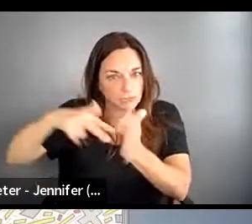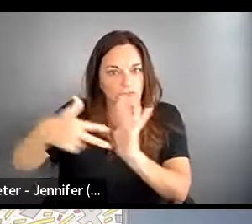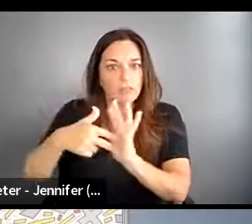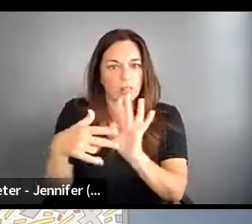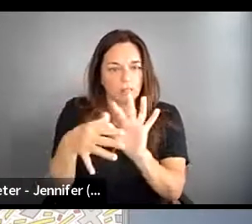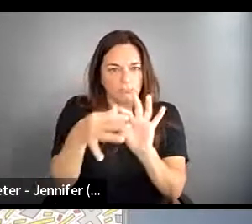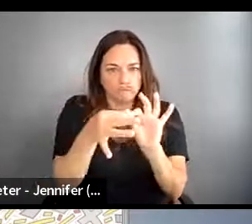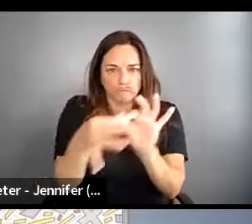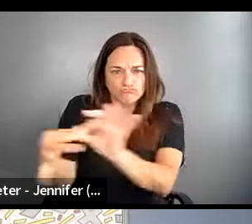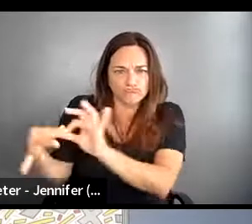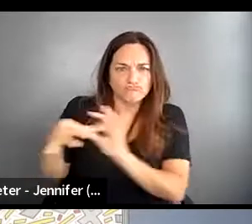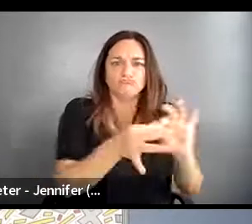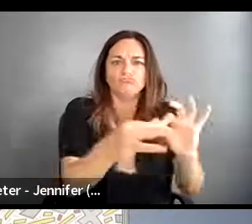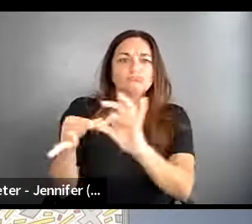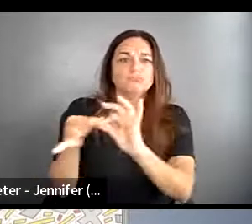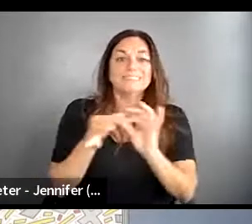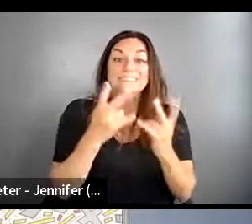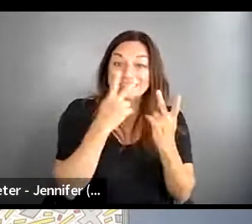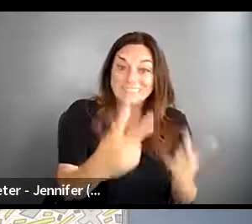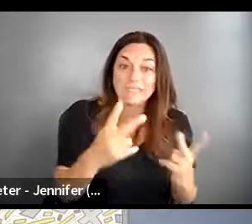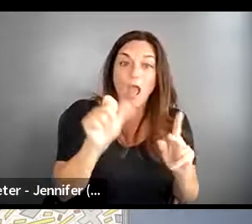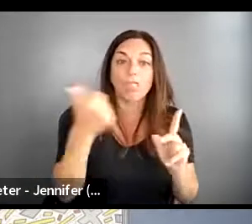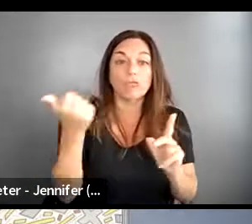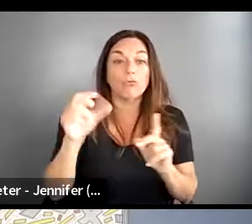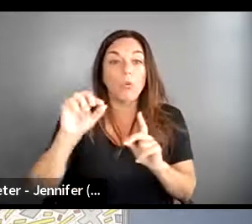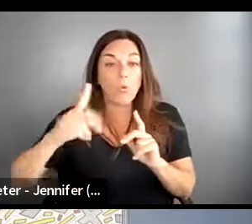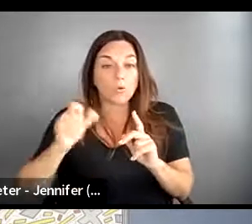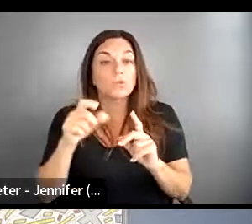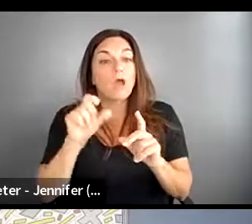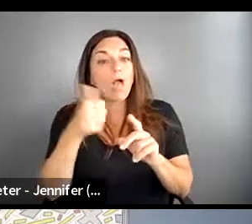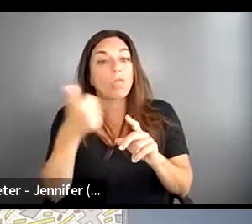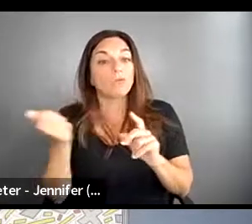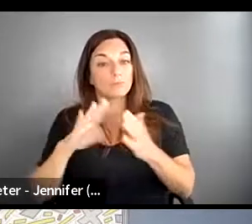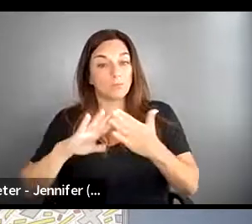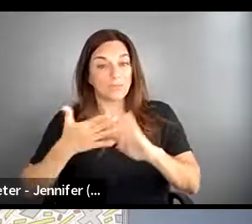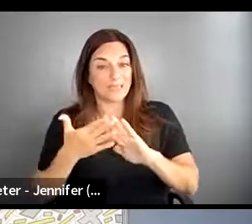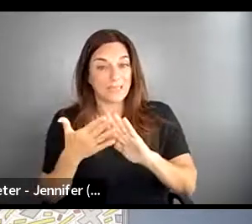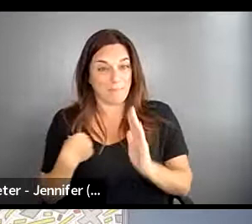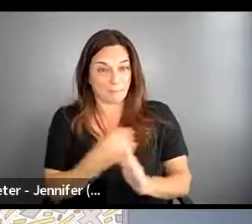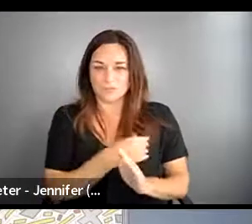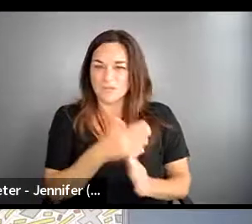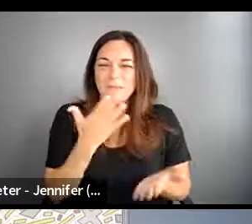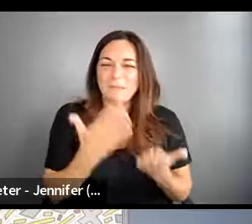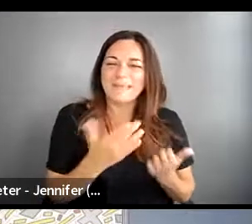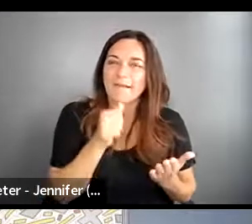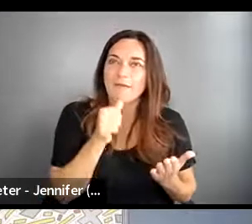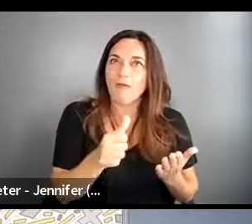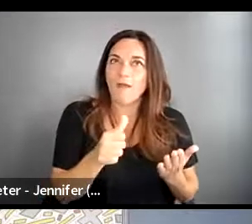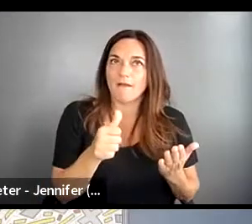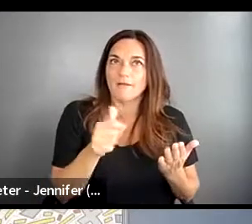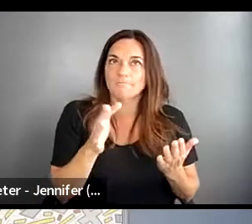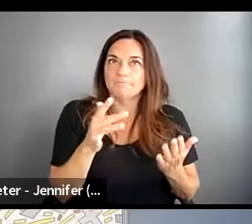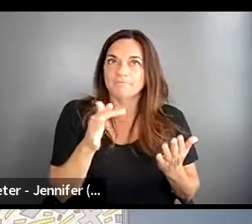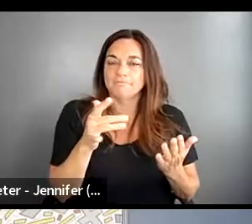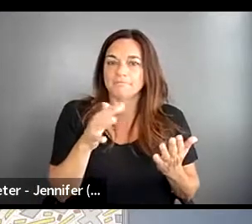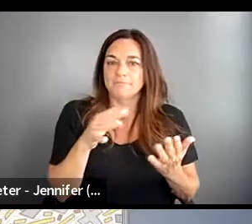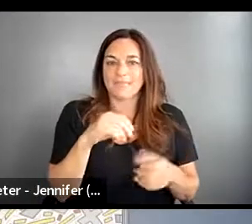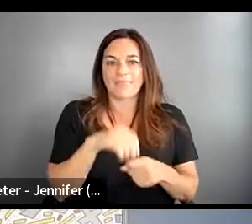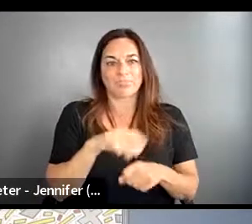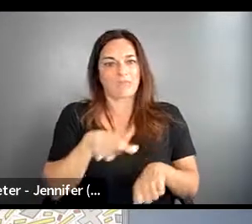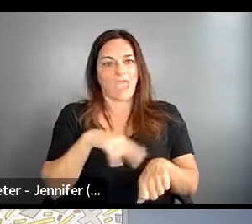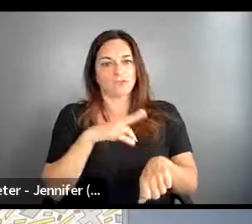seeing other organizations and other community members that maybe aren't in the